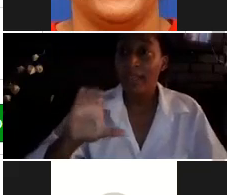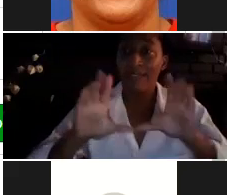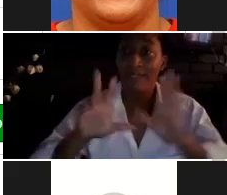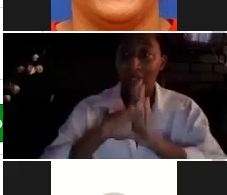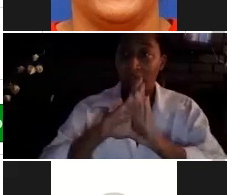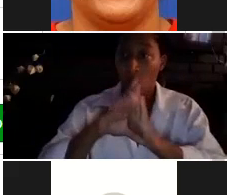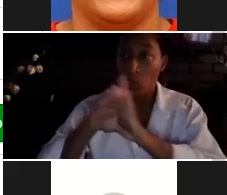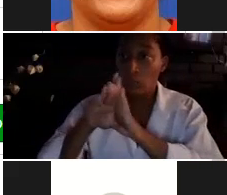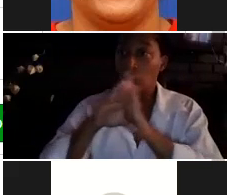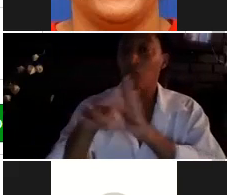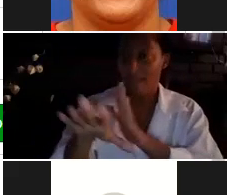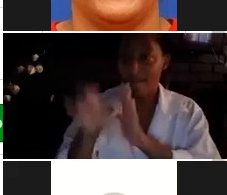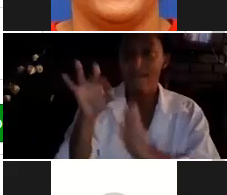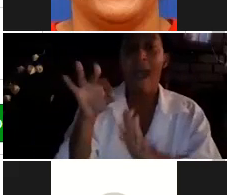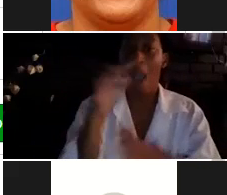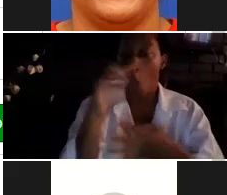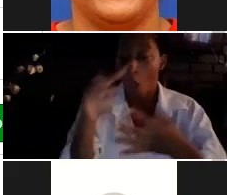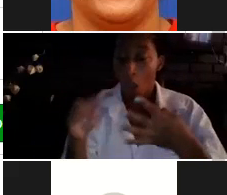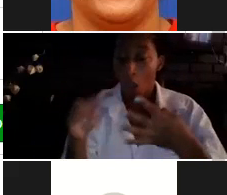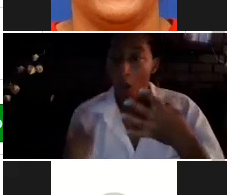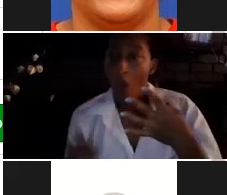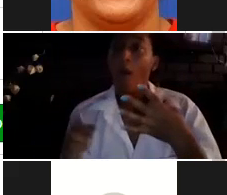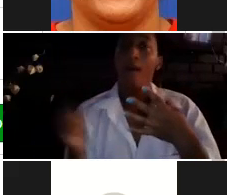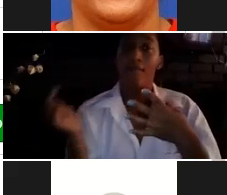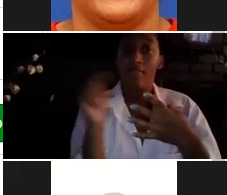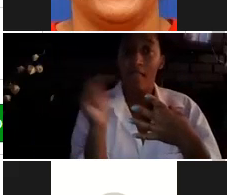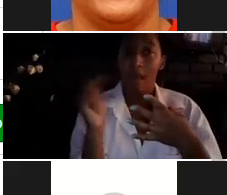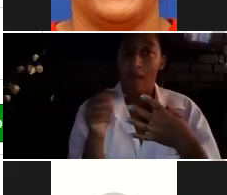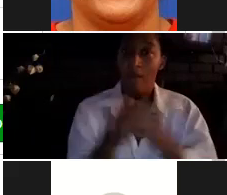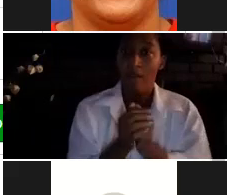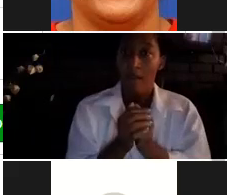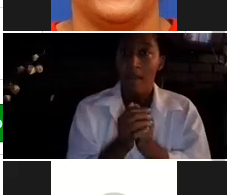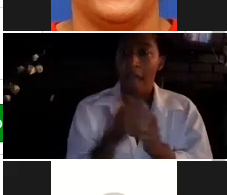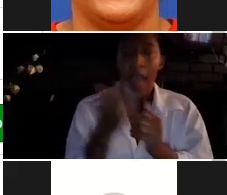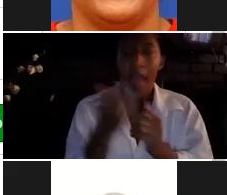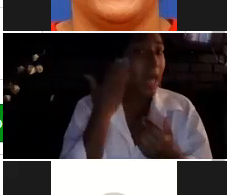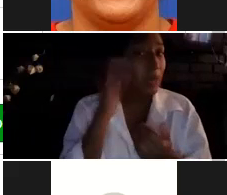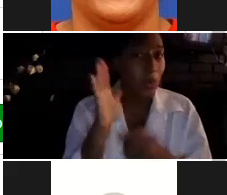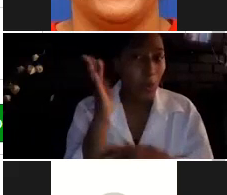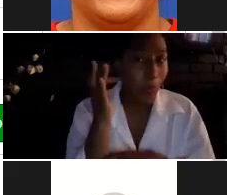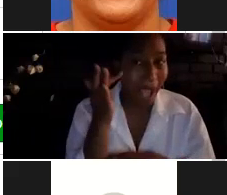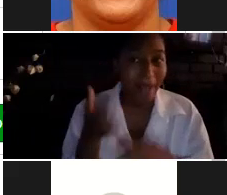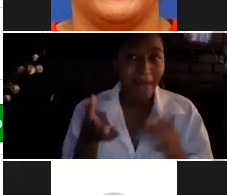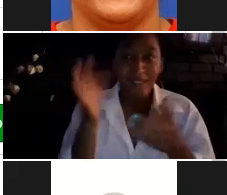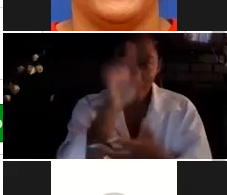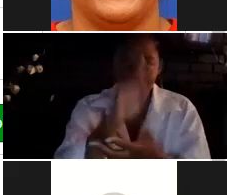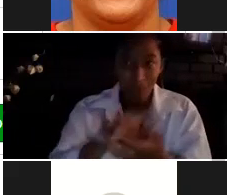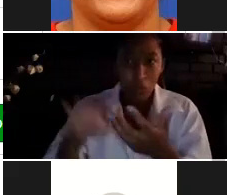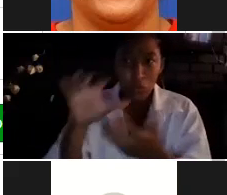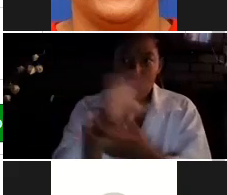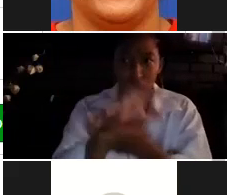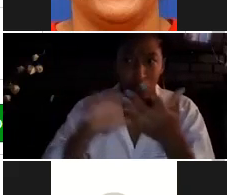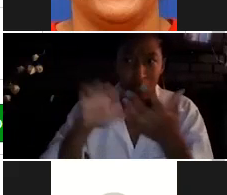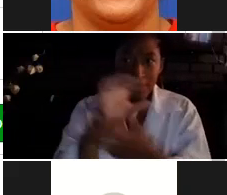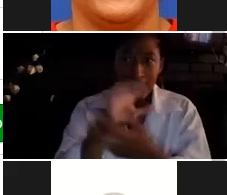um, you know, I'm not quite sure what the confusion was. Maybe it's because this weekend was the first time